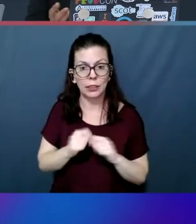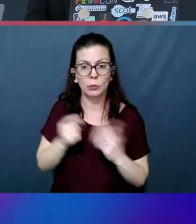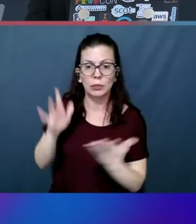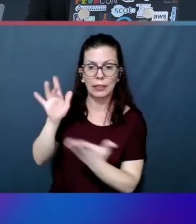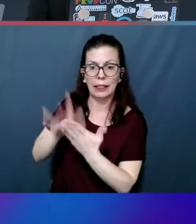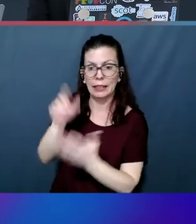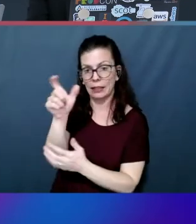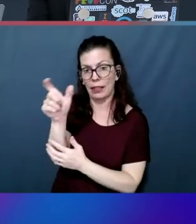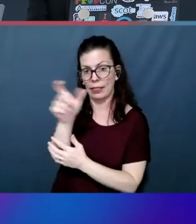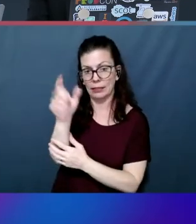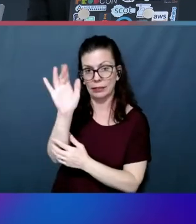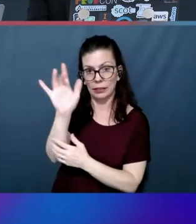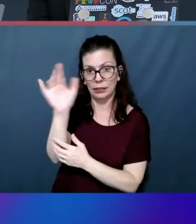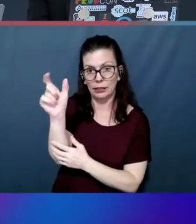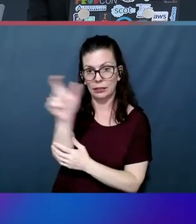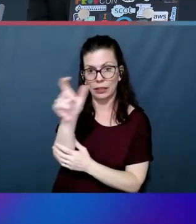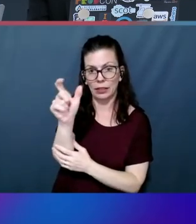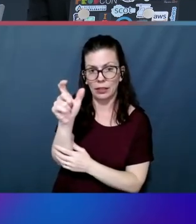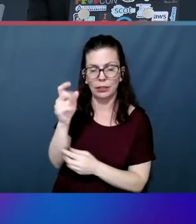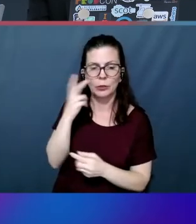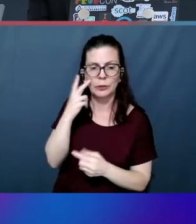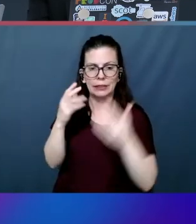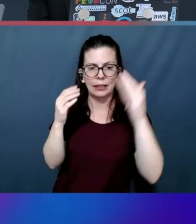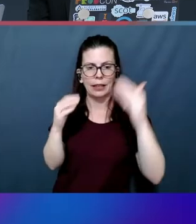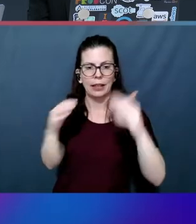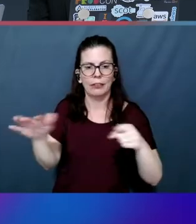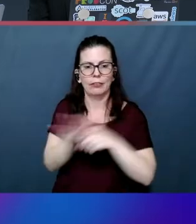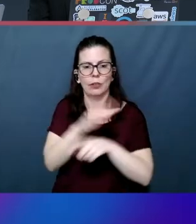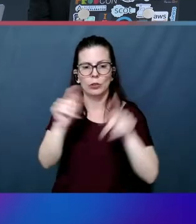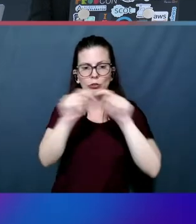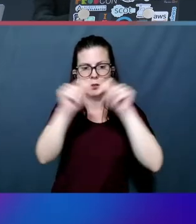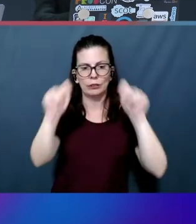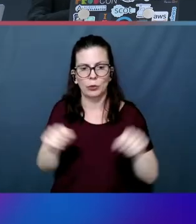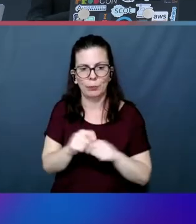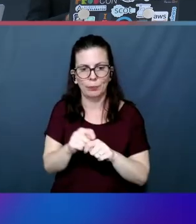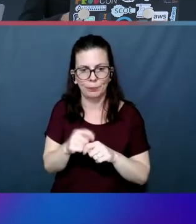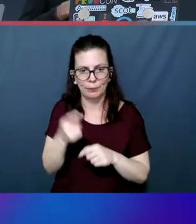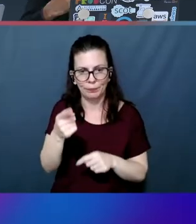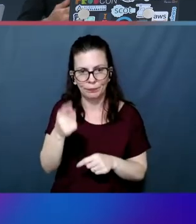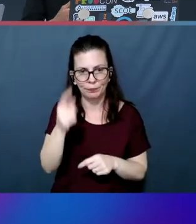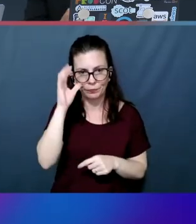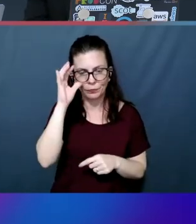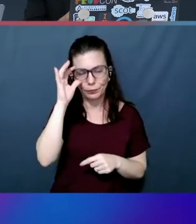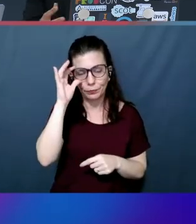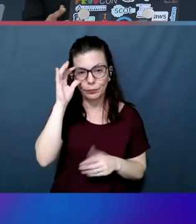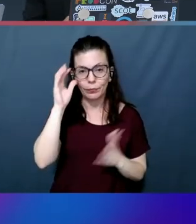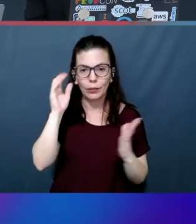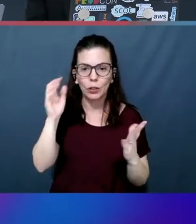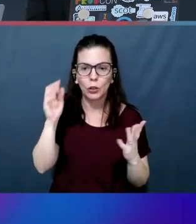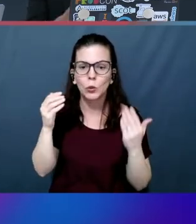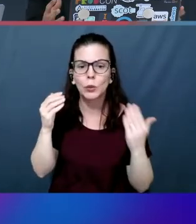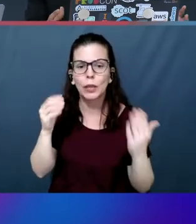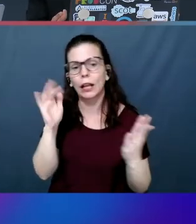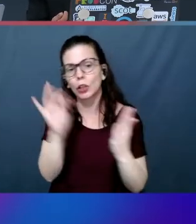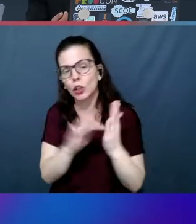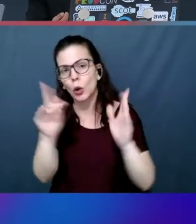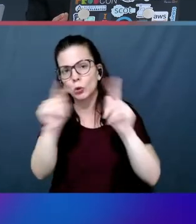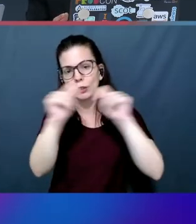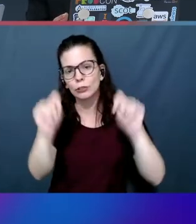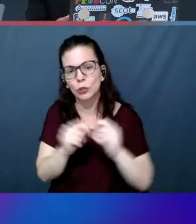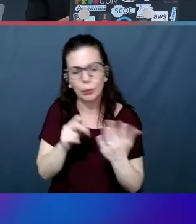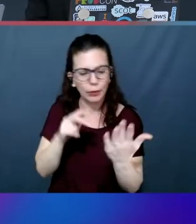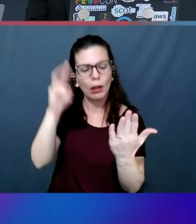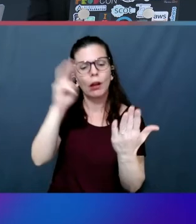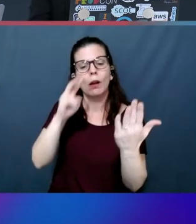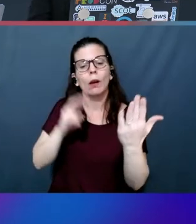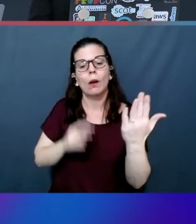and voila, you have the entire transcript in front of you, where you can actually go through the transcript and try to understand, what was the context around